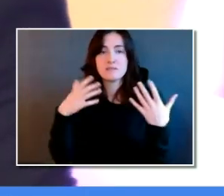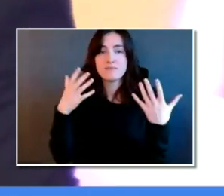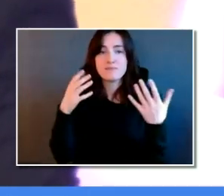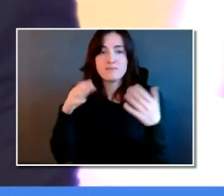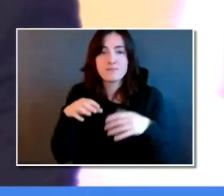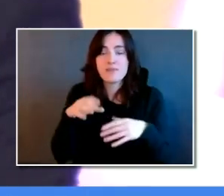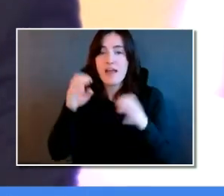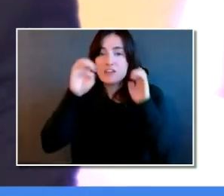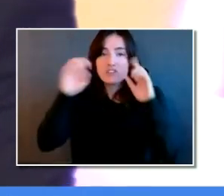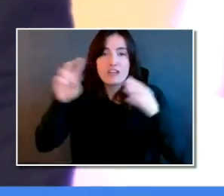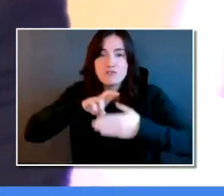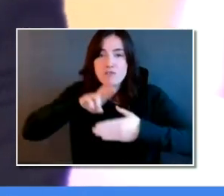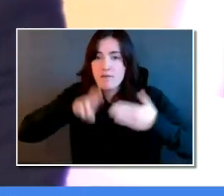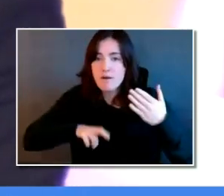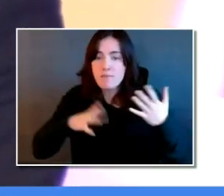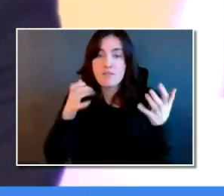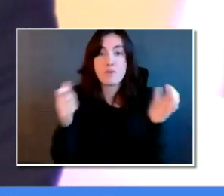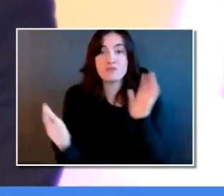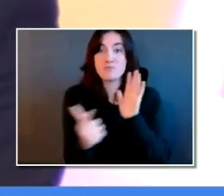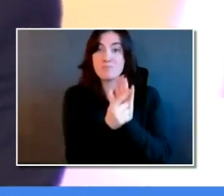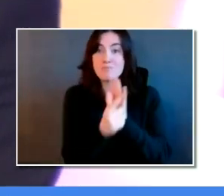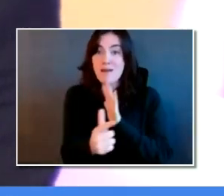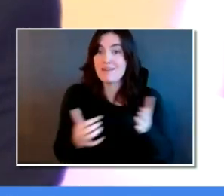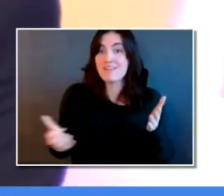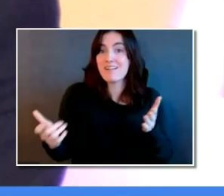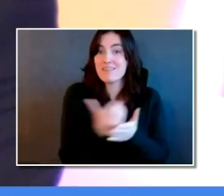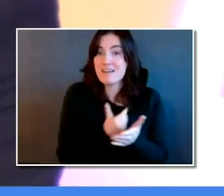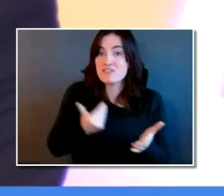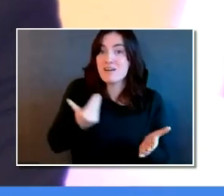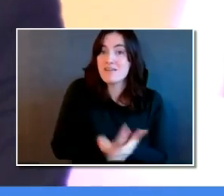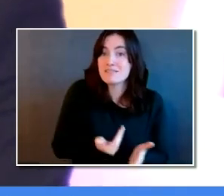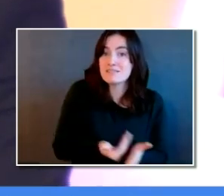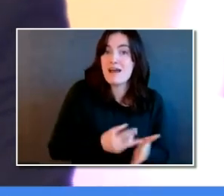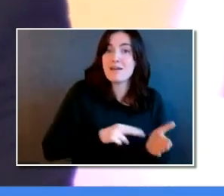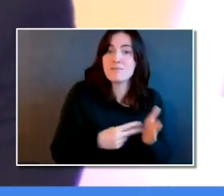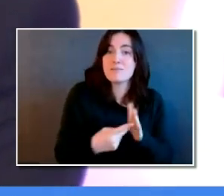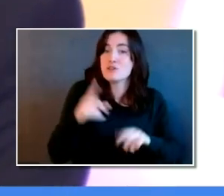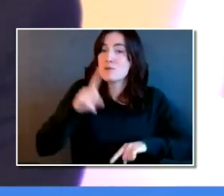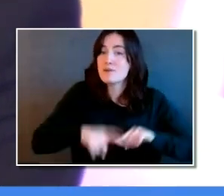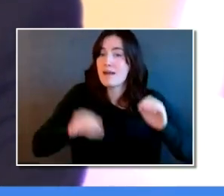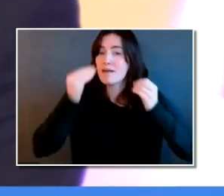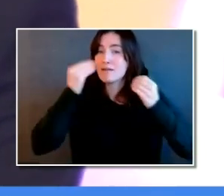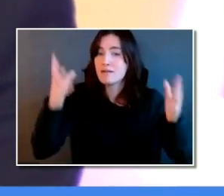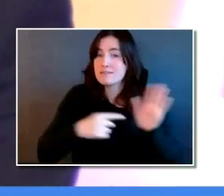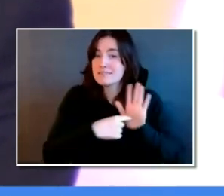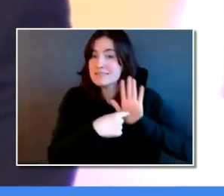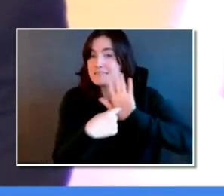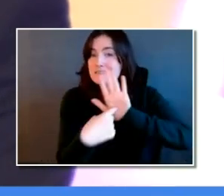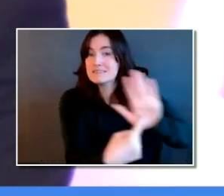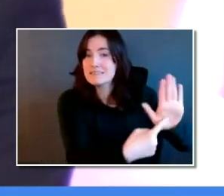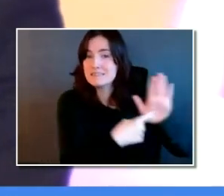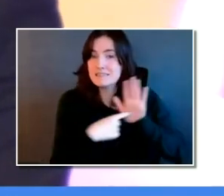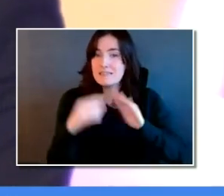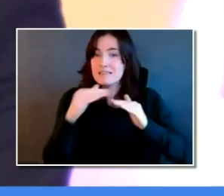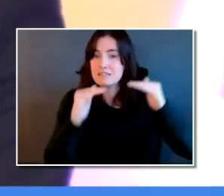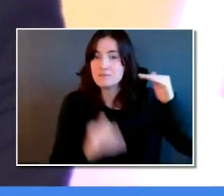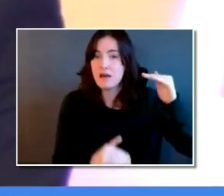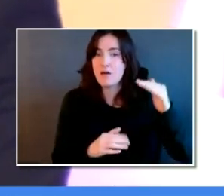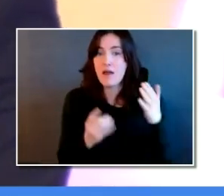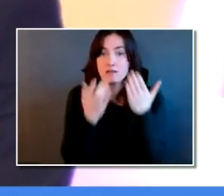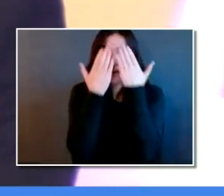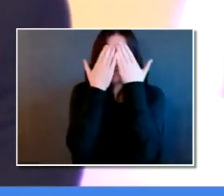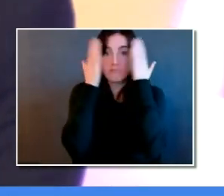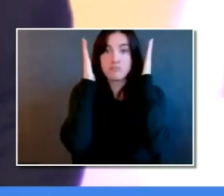ban the collection of data so that you will not be able to see the disparities. It becomes a see no evil, hear about no